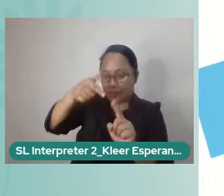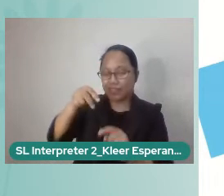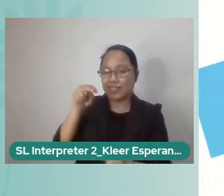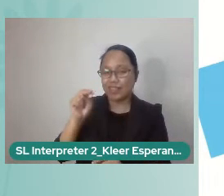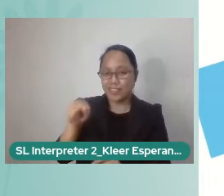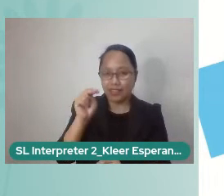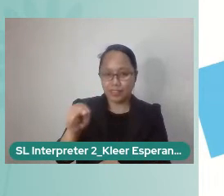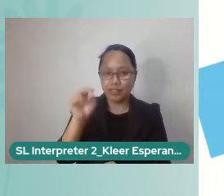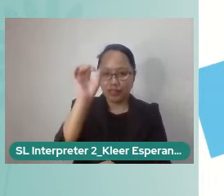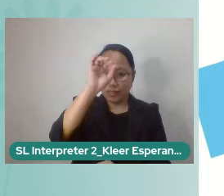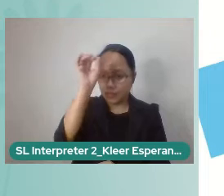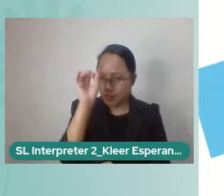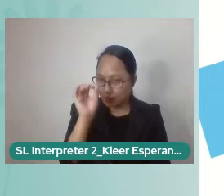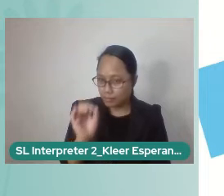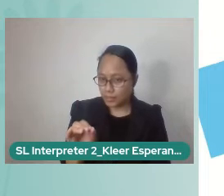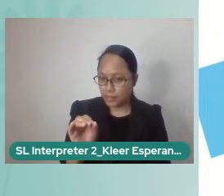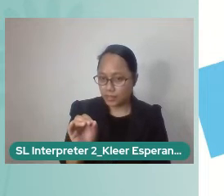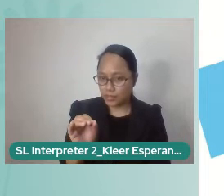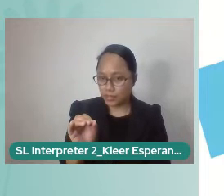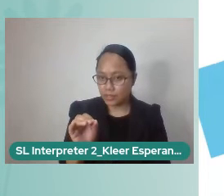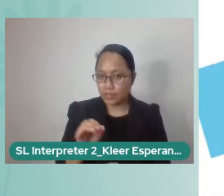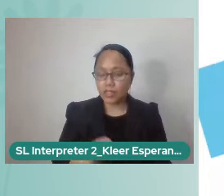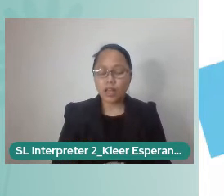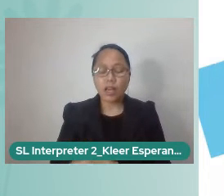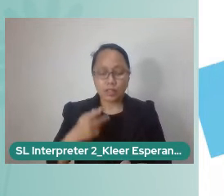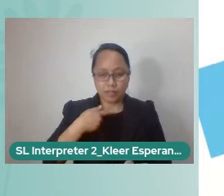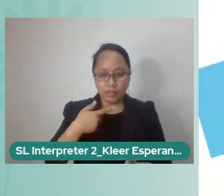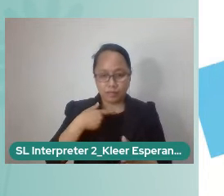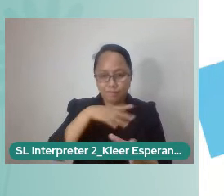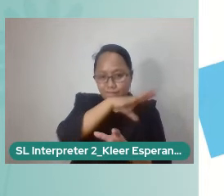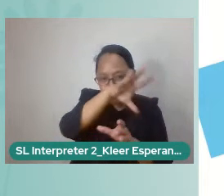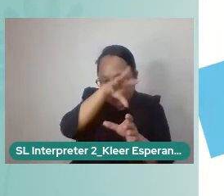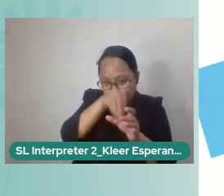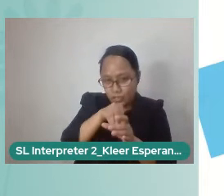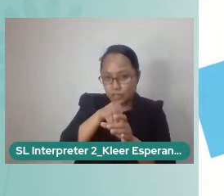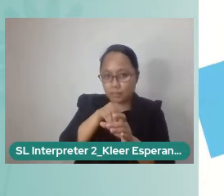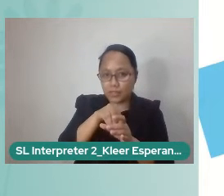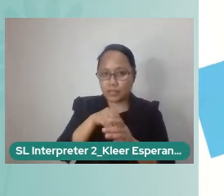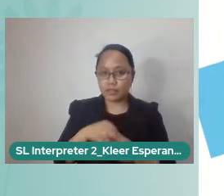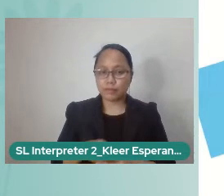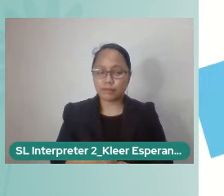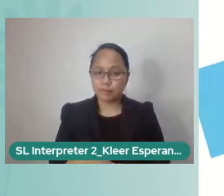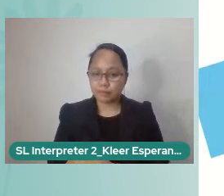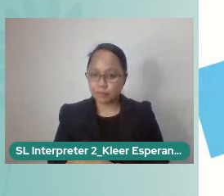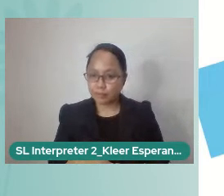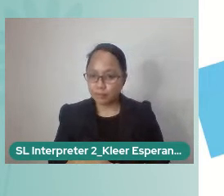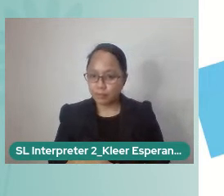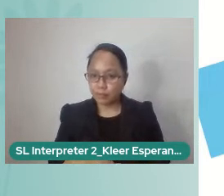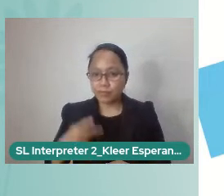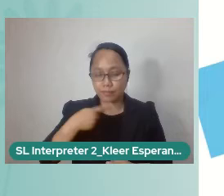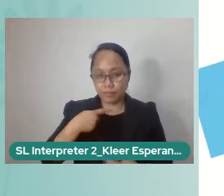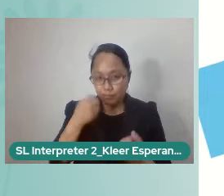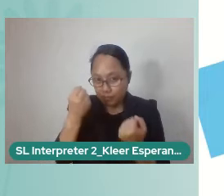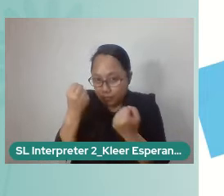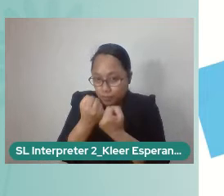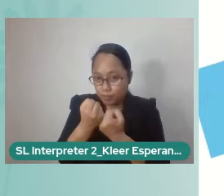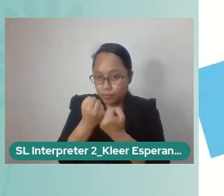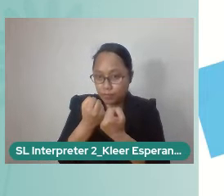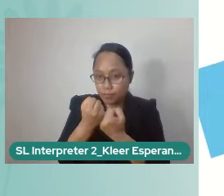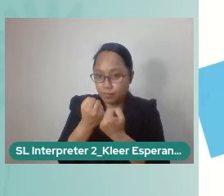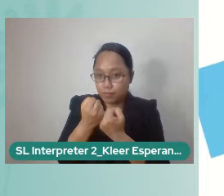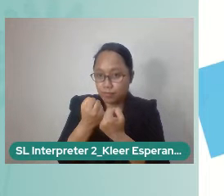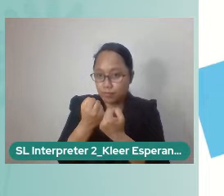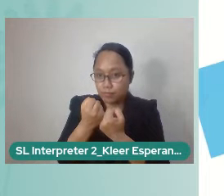that is community-driven and engages the public so that we do receive their support through public ownership, through